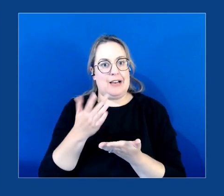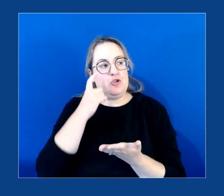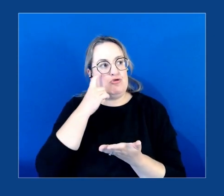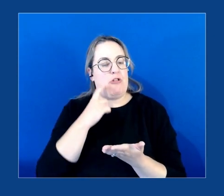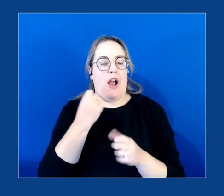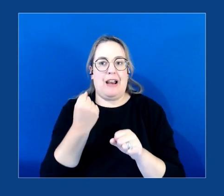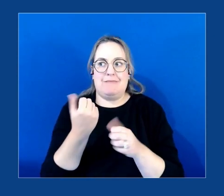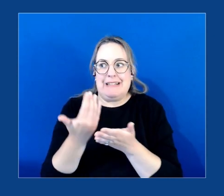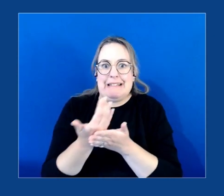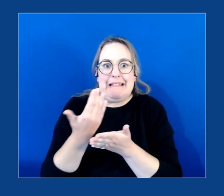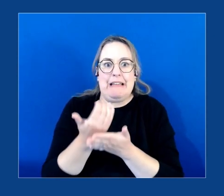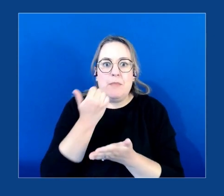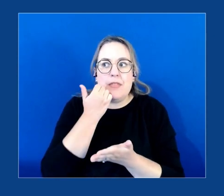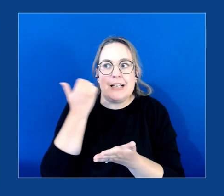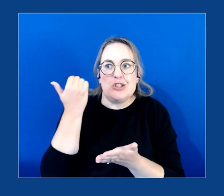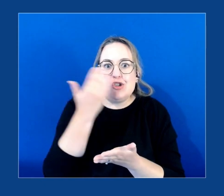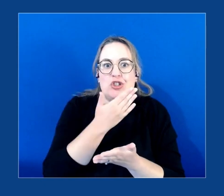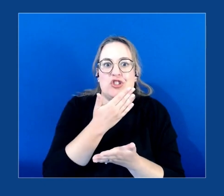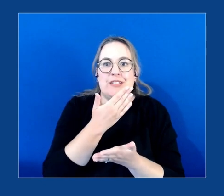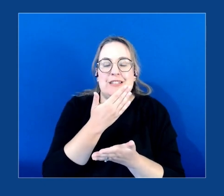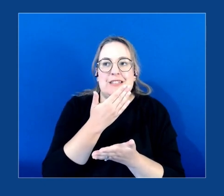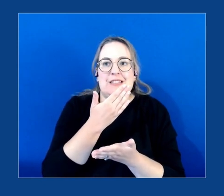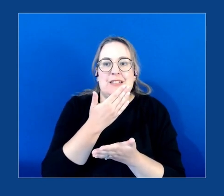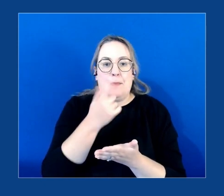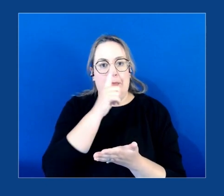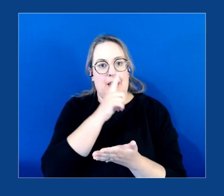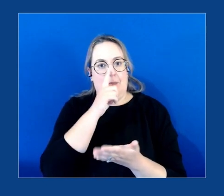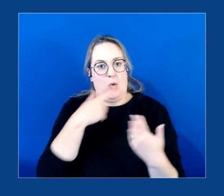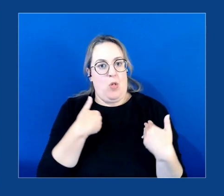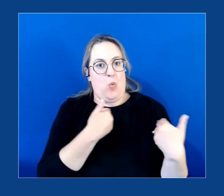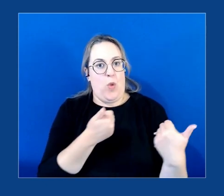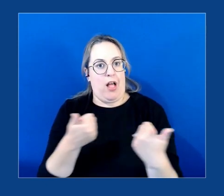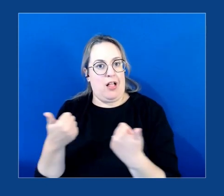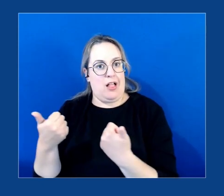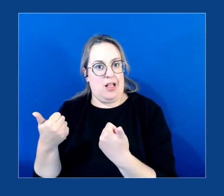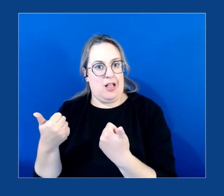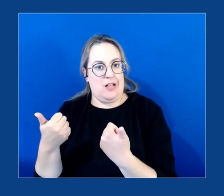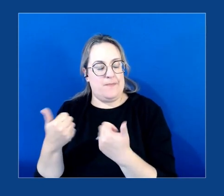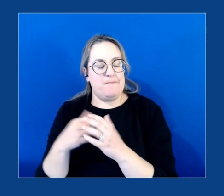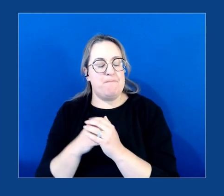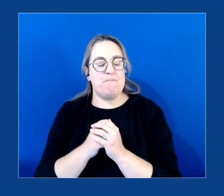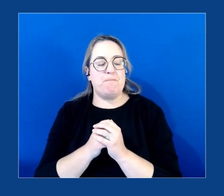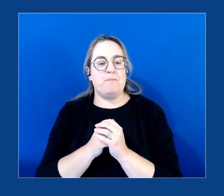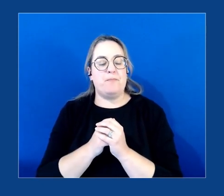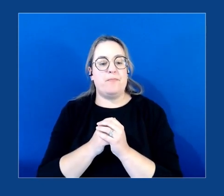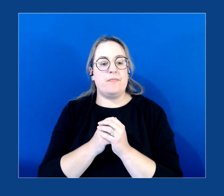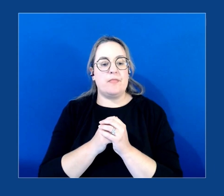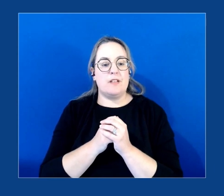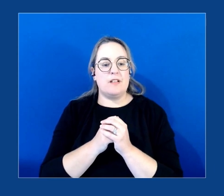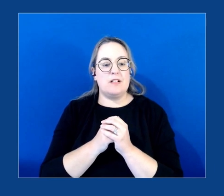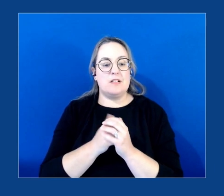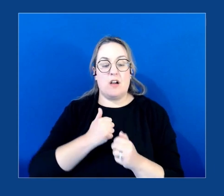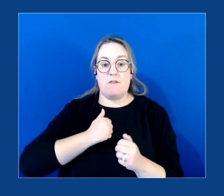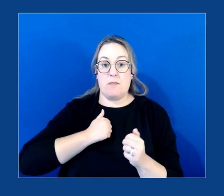people well. So in my the remainder of my 5 minutes here, I just want to reflect